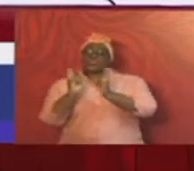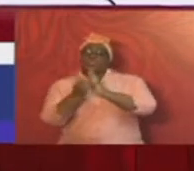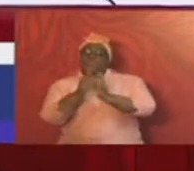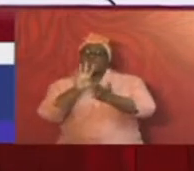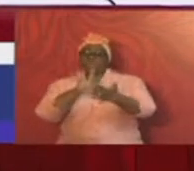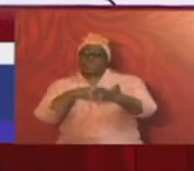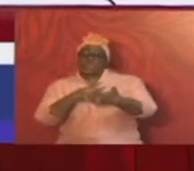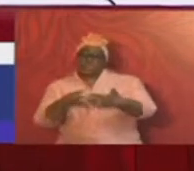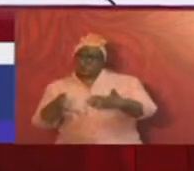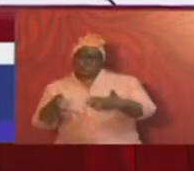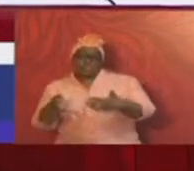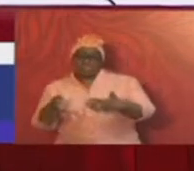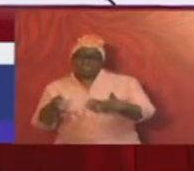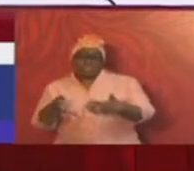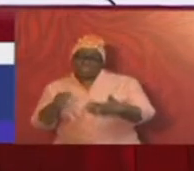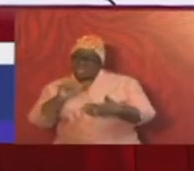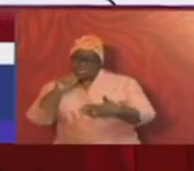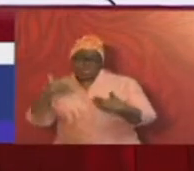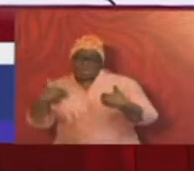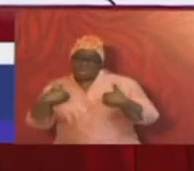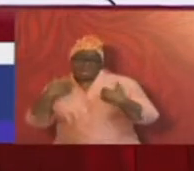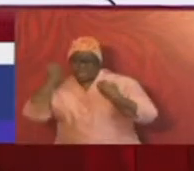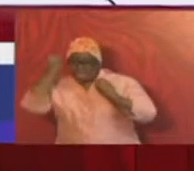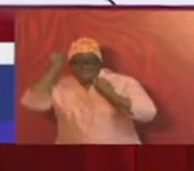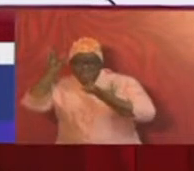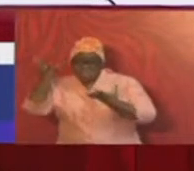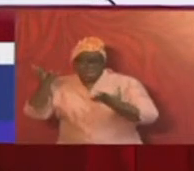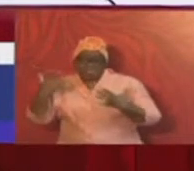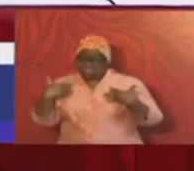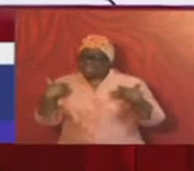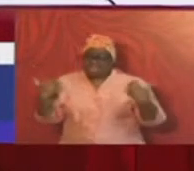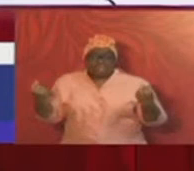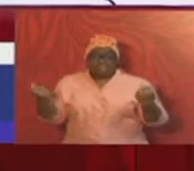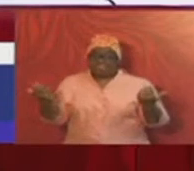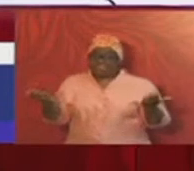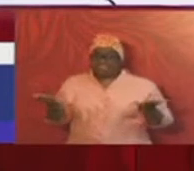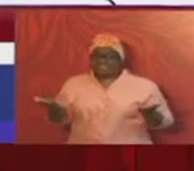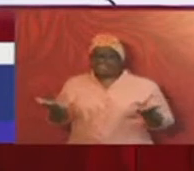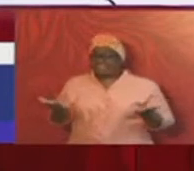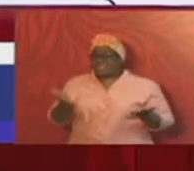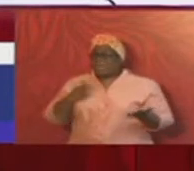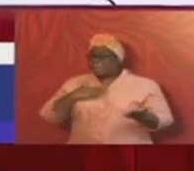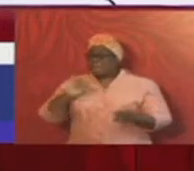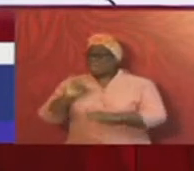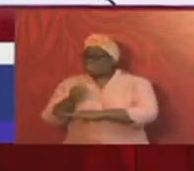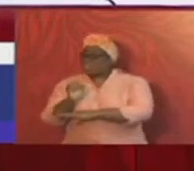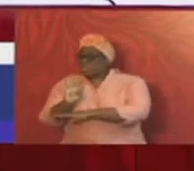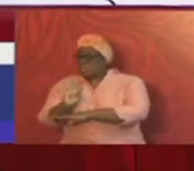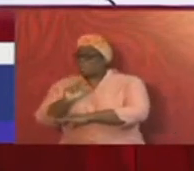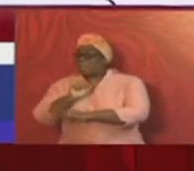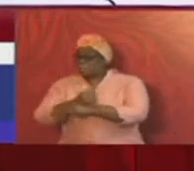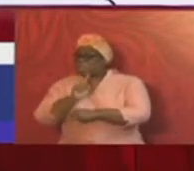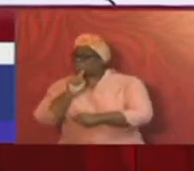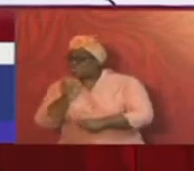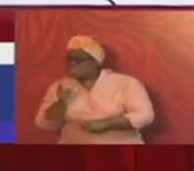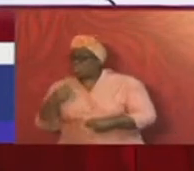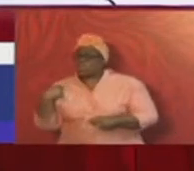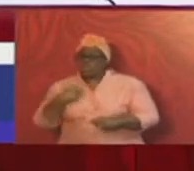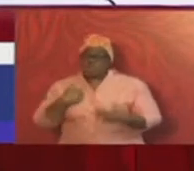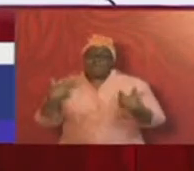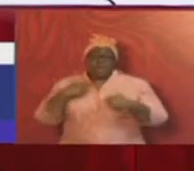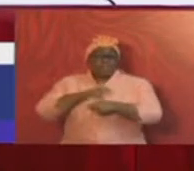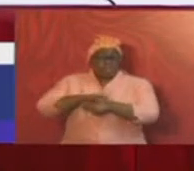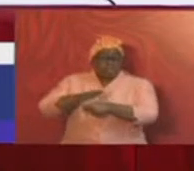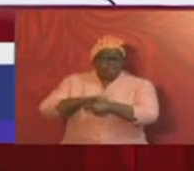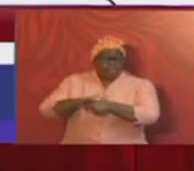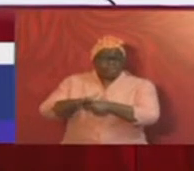personnel in hospitals. My job is to make sure we are adequately resourced, to source nurses,